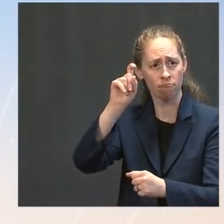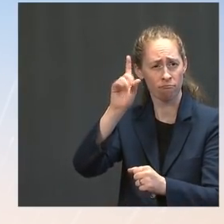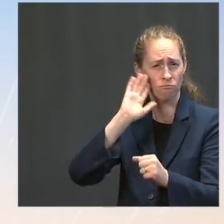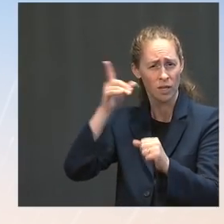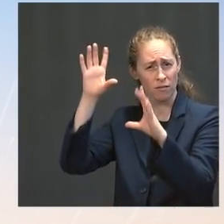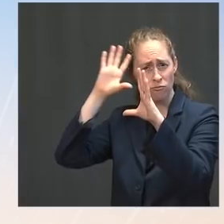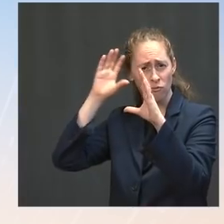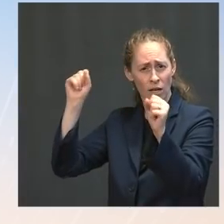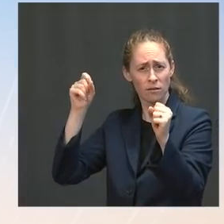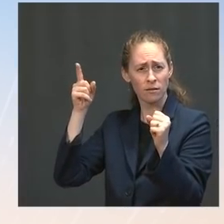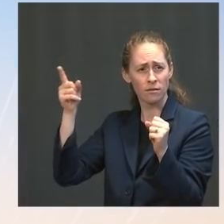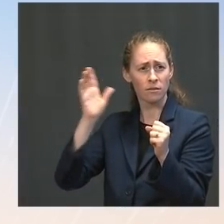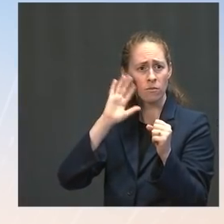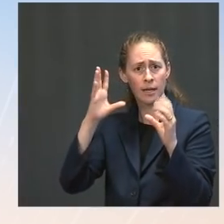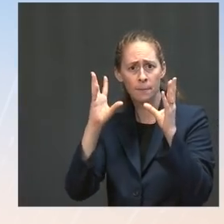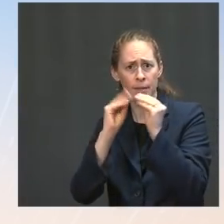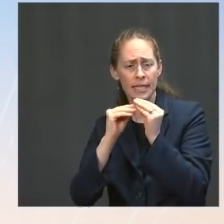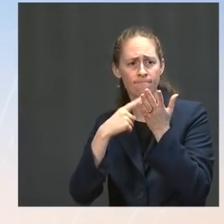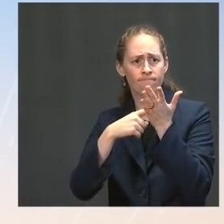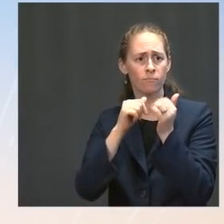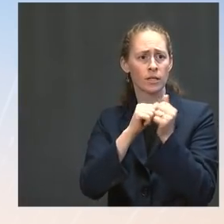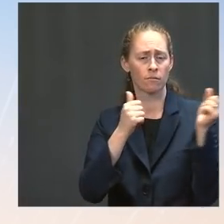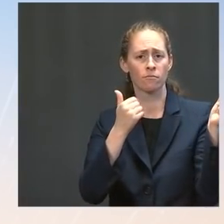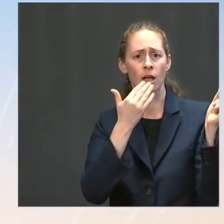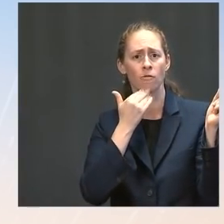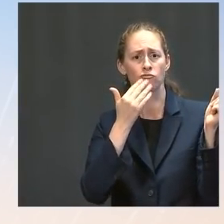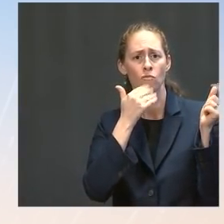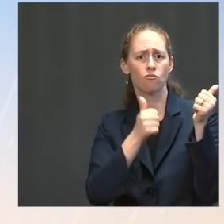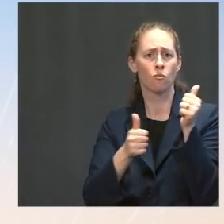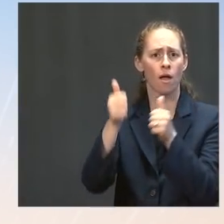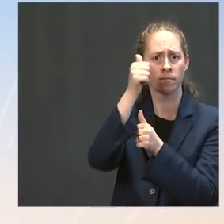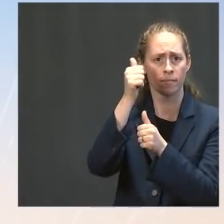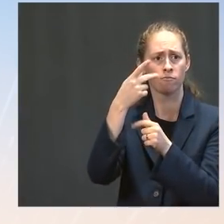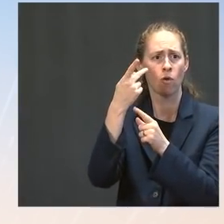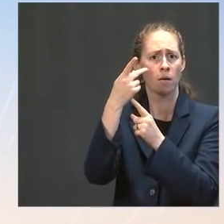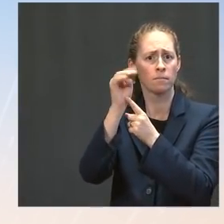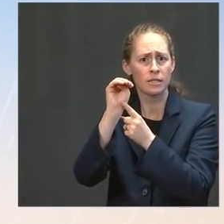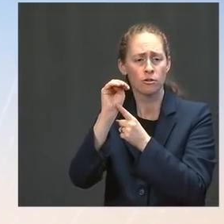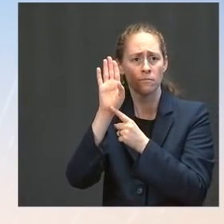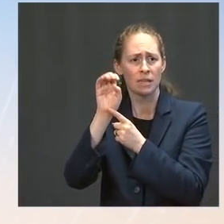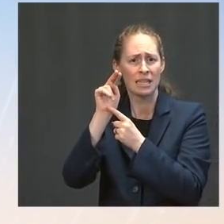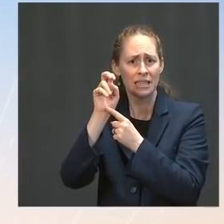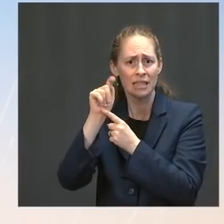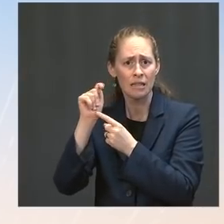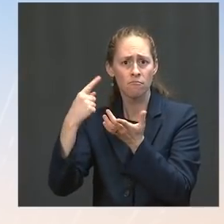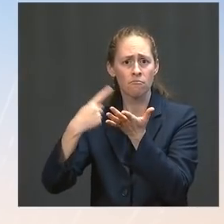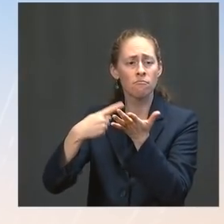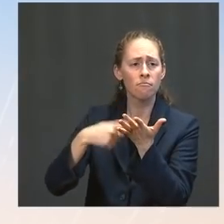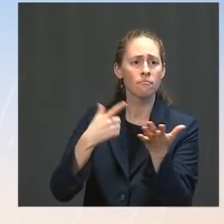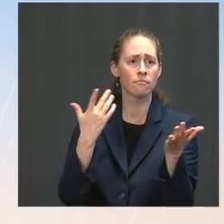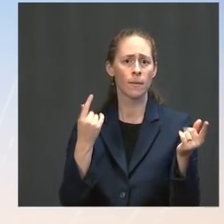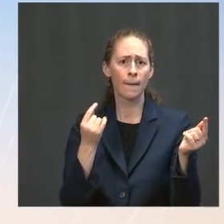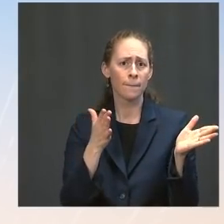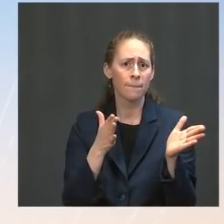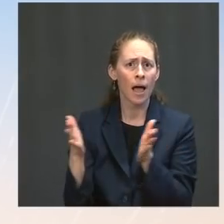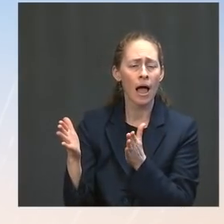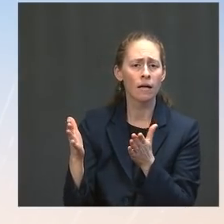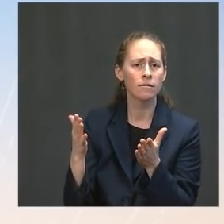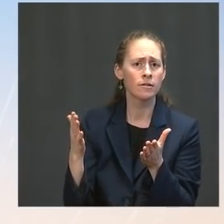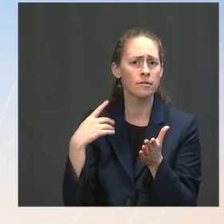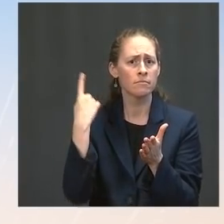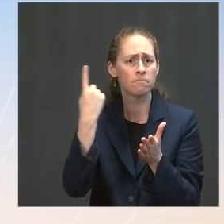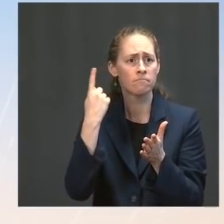last 10 days. That doesn't even count their family members, whether it's a spouse and children, or a combination. And that we've also been in